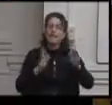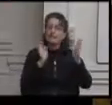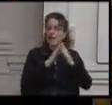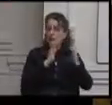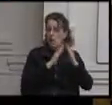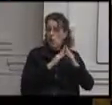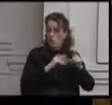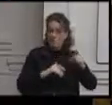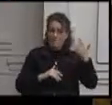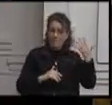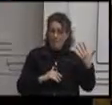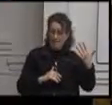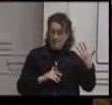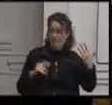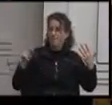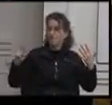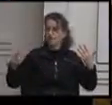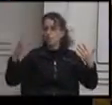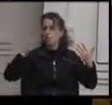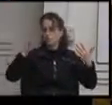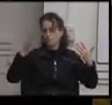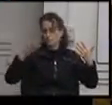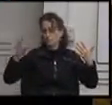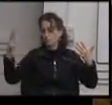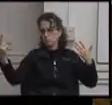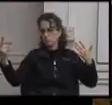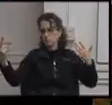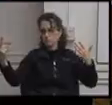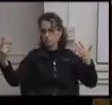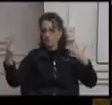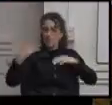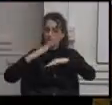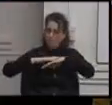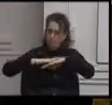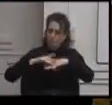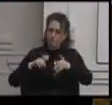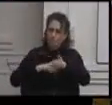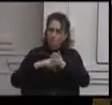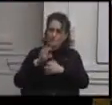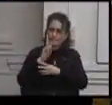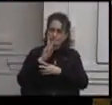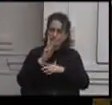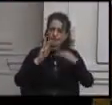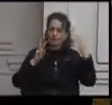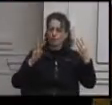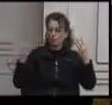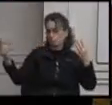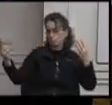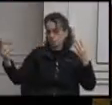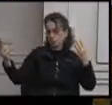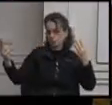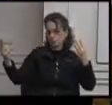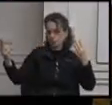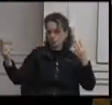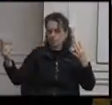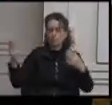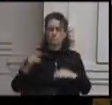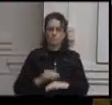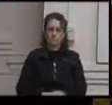Brattleboro. Minimum staffing is 6, which is 4 downtown and 2 at West Brattleboro.